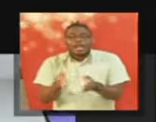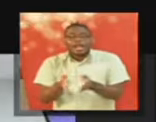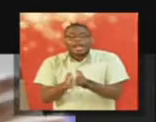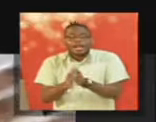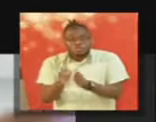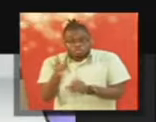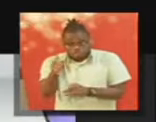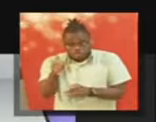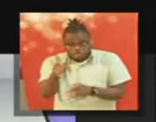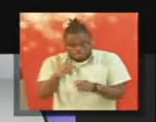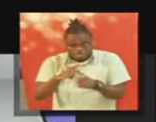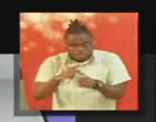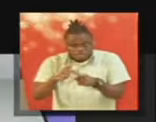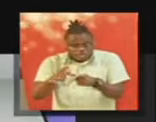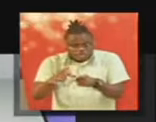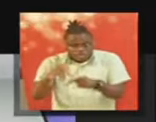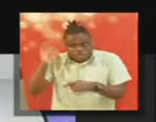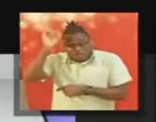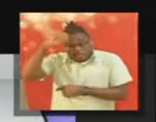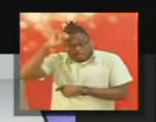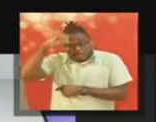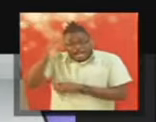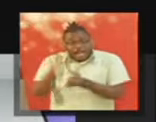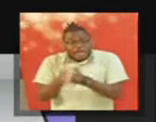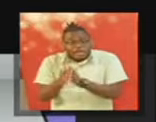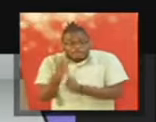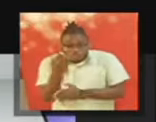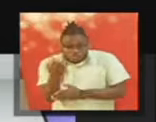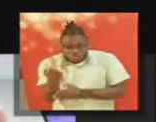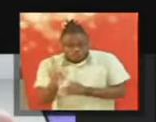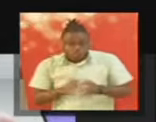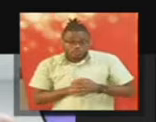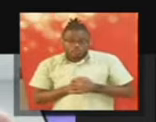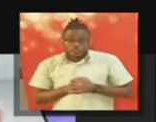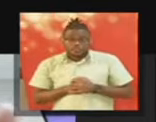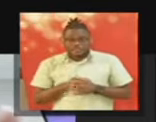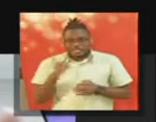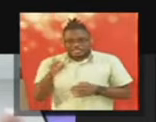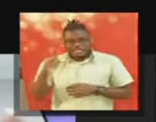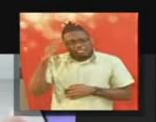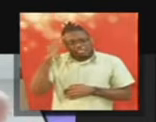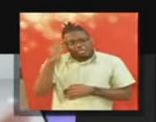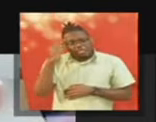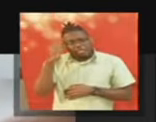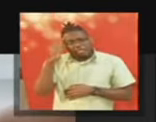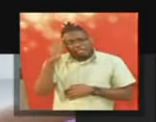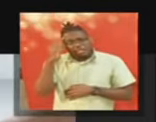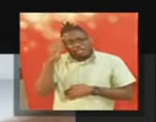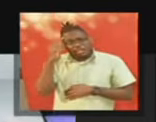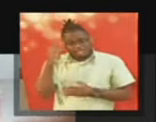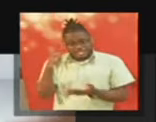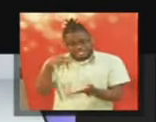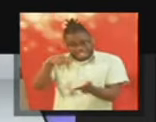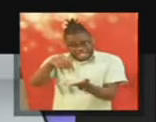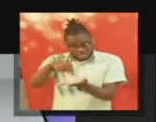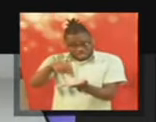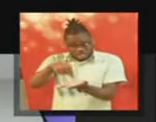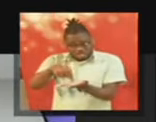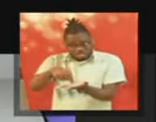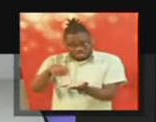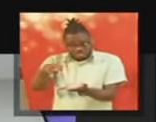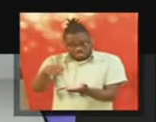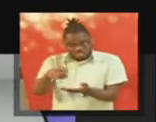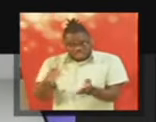well as from what you've been doing through contact tracing. Has the election contributed to some of our spread